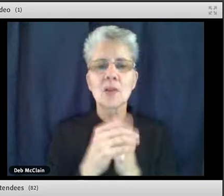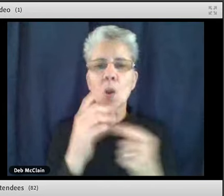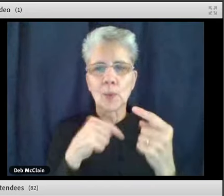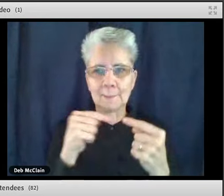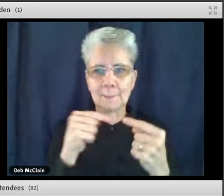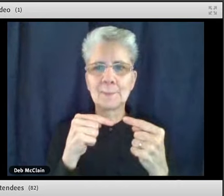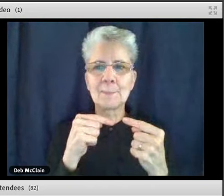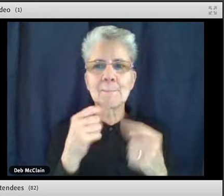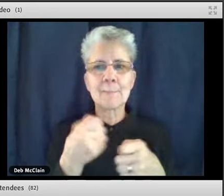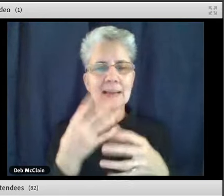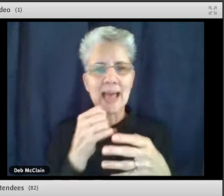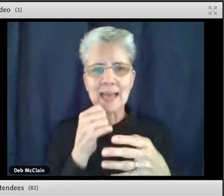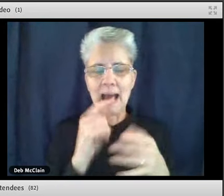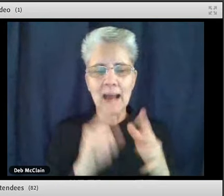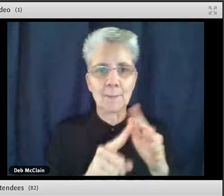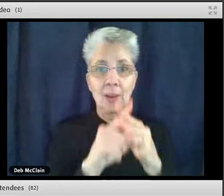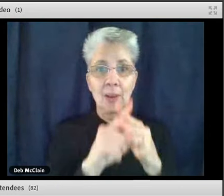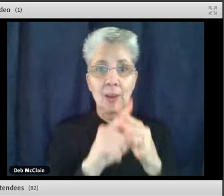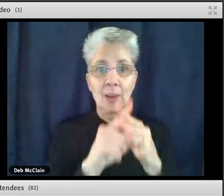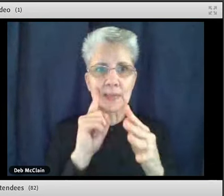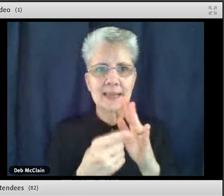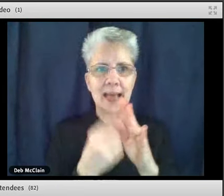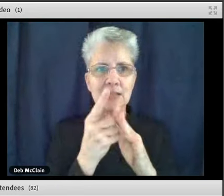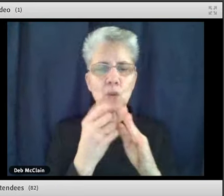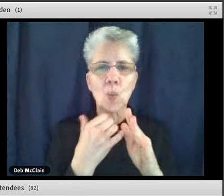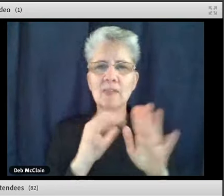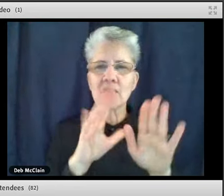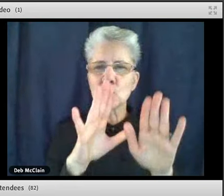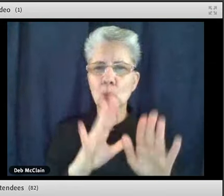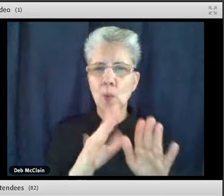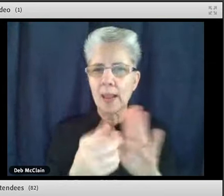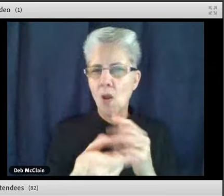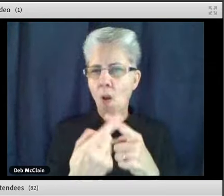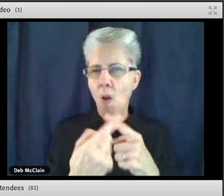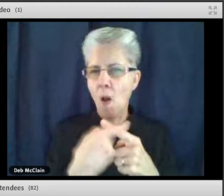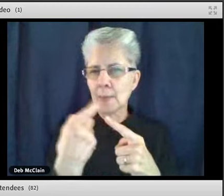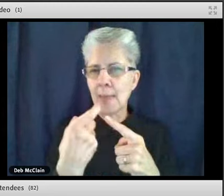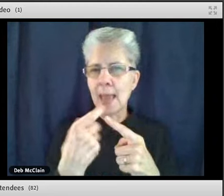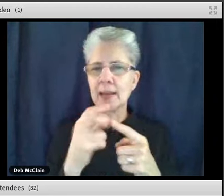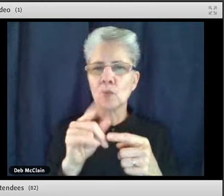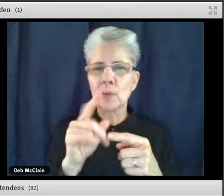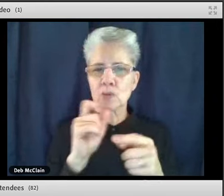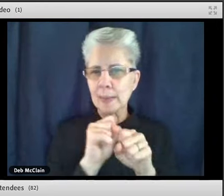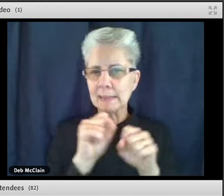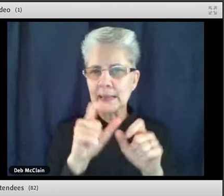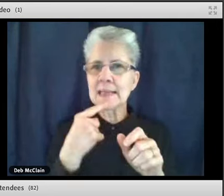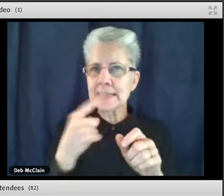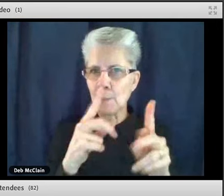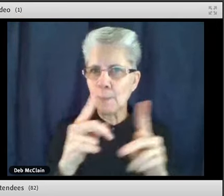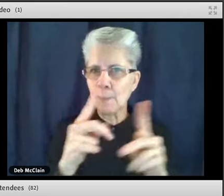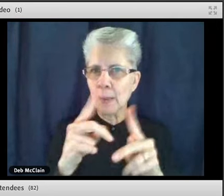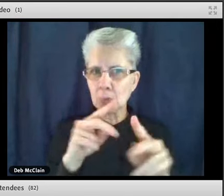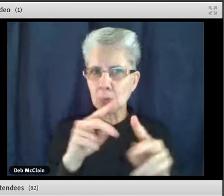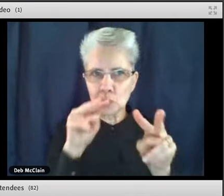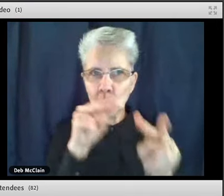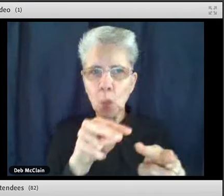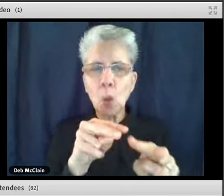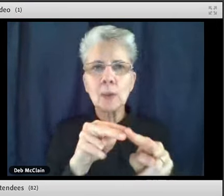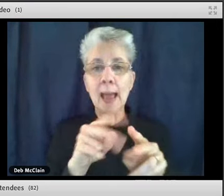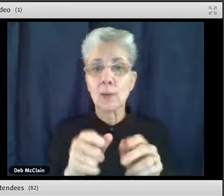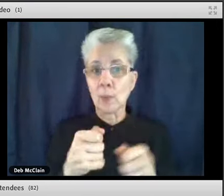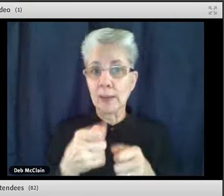could take about information that's in the news about coronavirus. There's some terminology here, verification versus